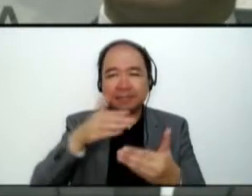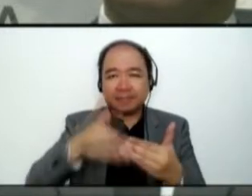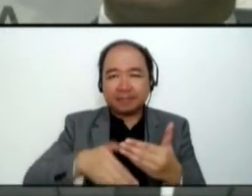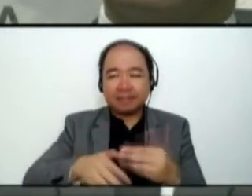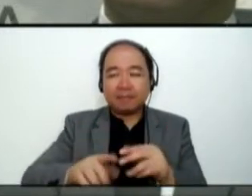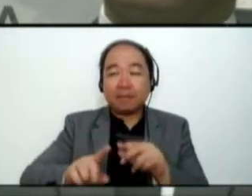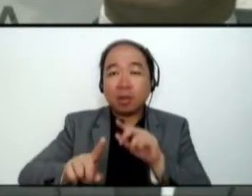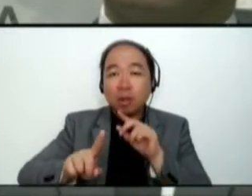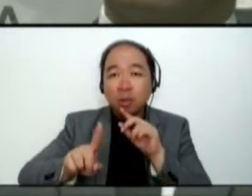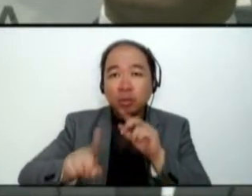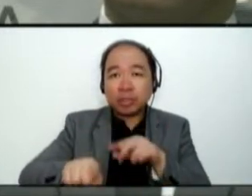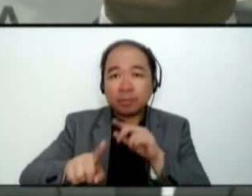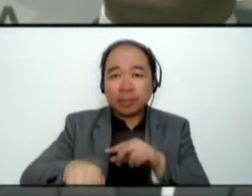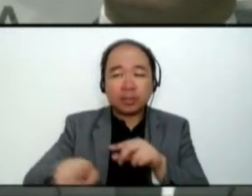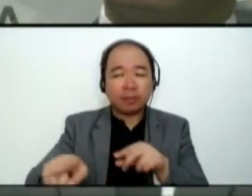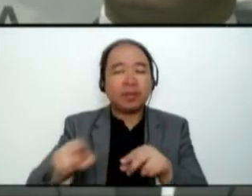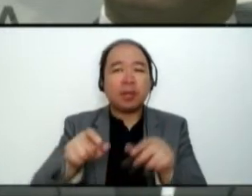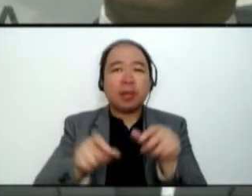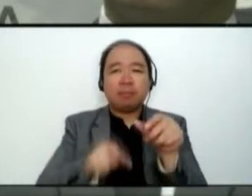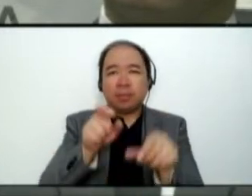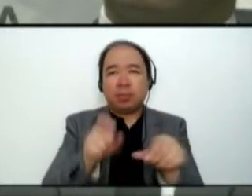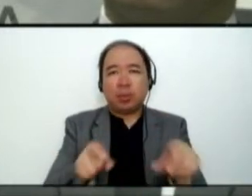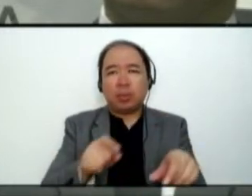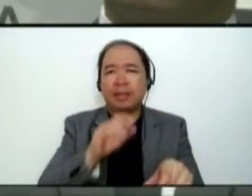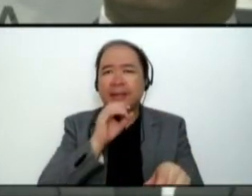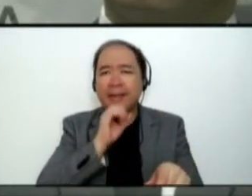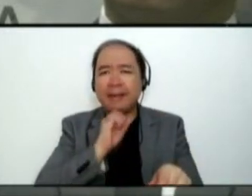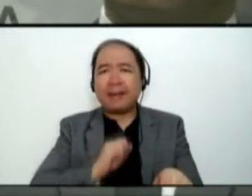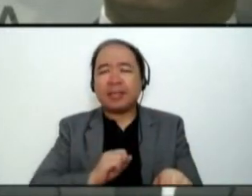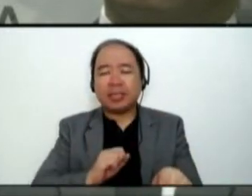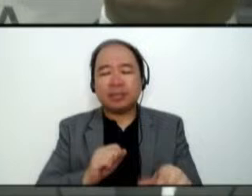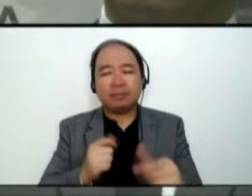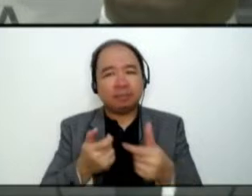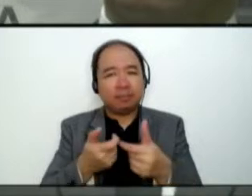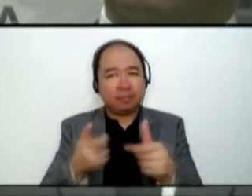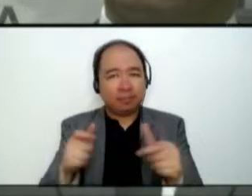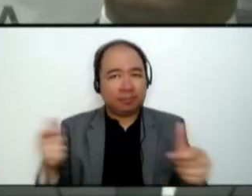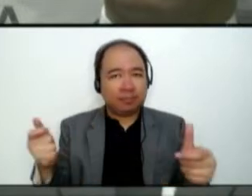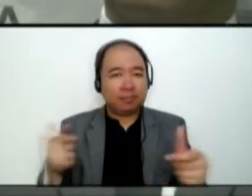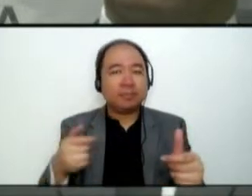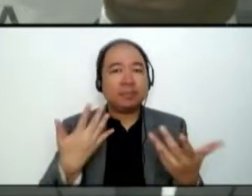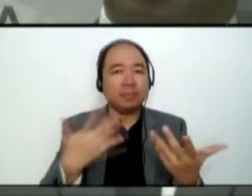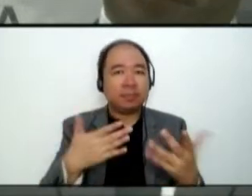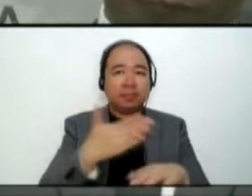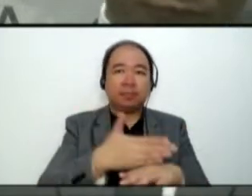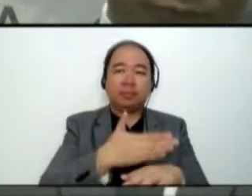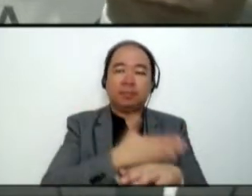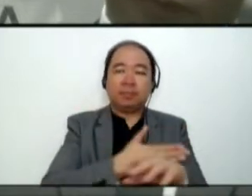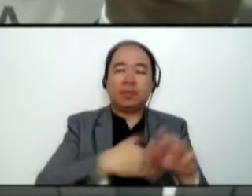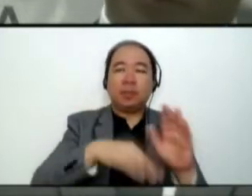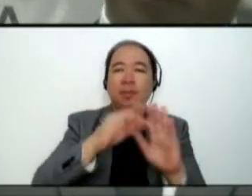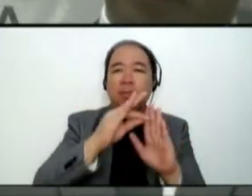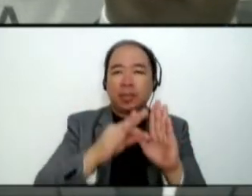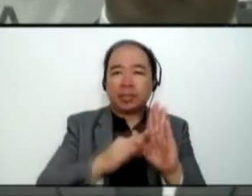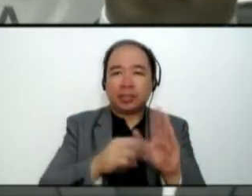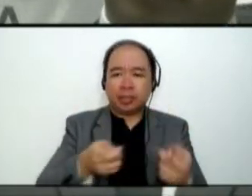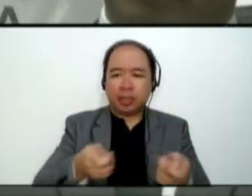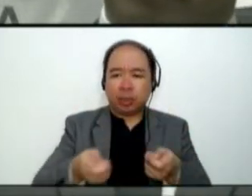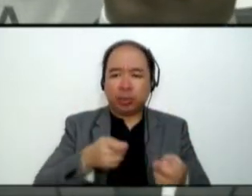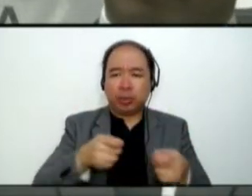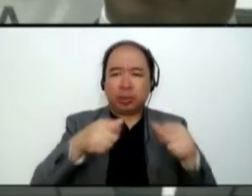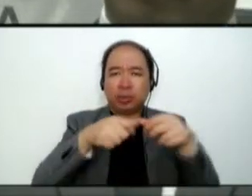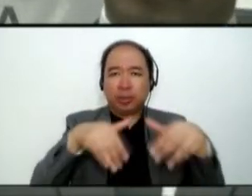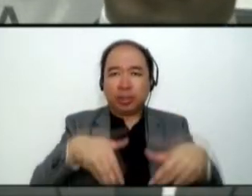to population aging. We have been improving the policy and regulatory system for safeguarding the rights